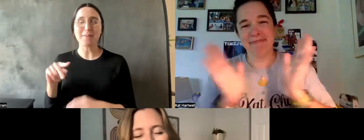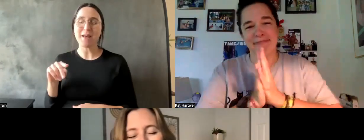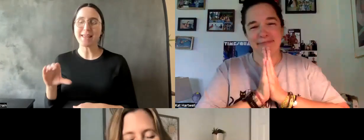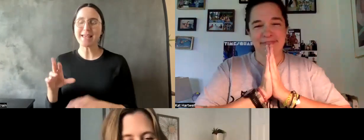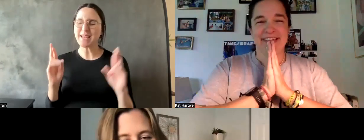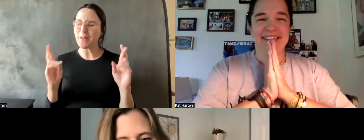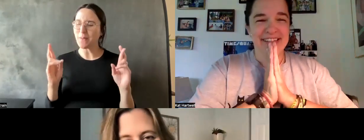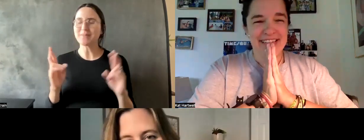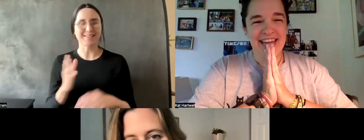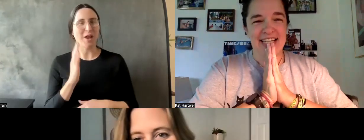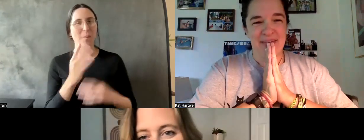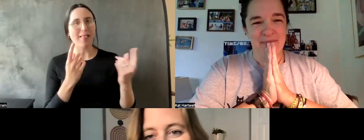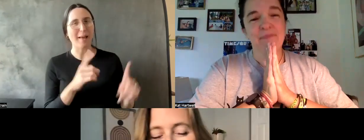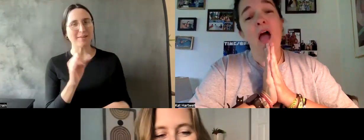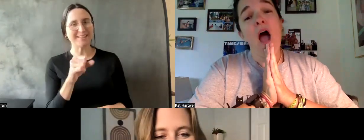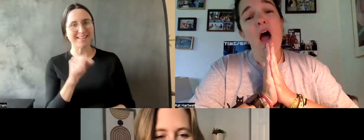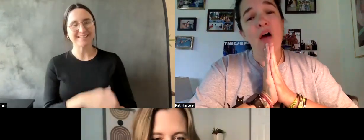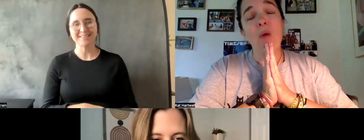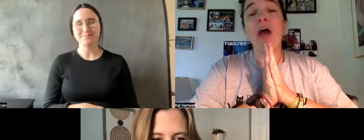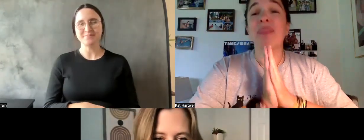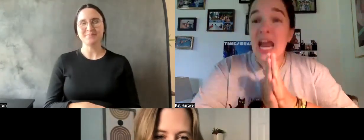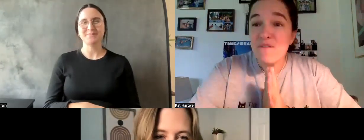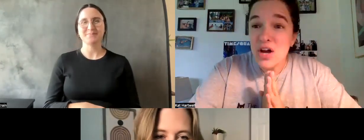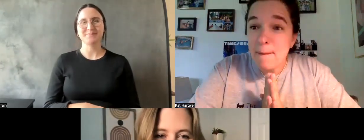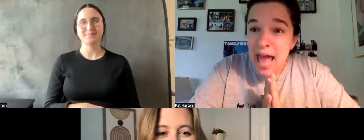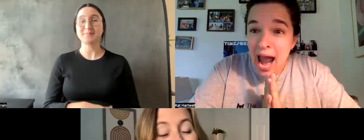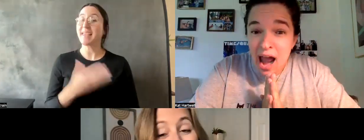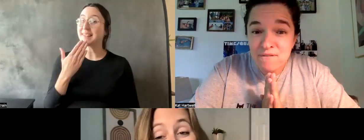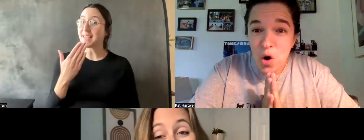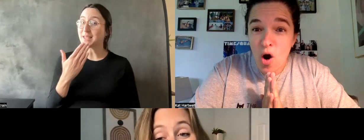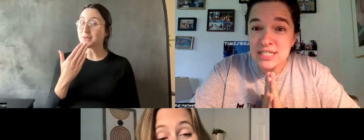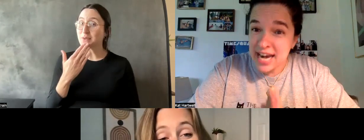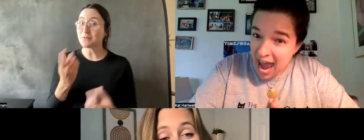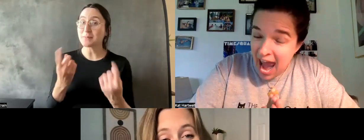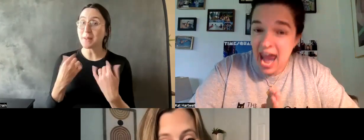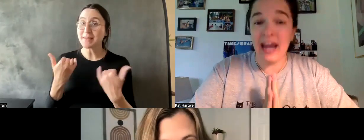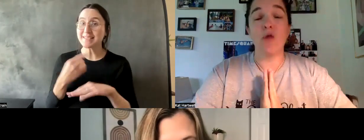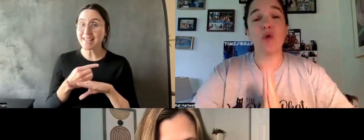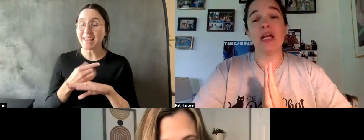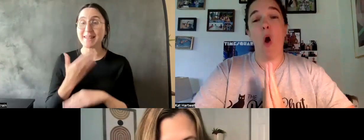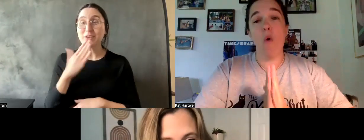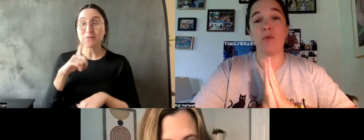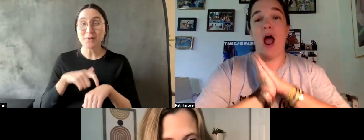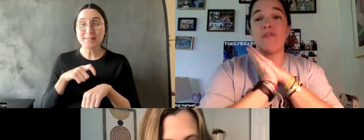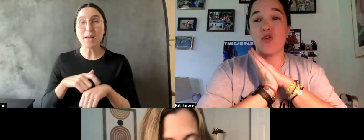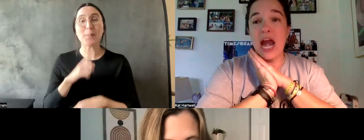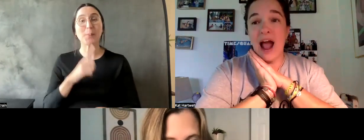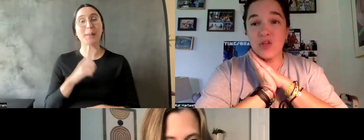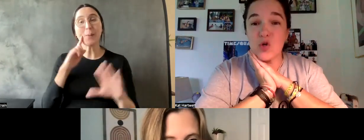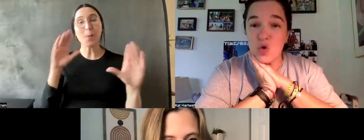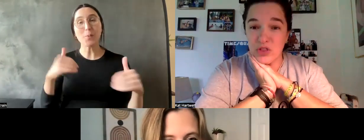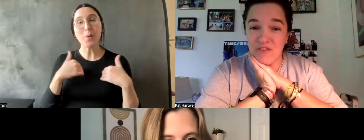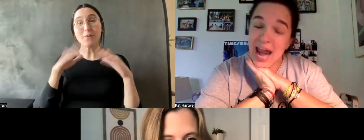It'll happen. It will definitely happen. But thank you for coming on for today. And I really hope you have a